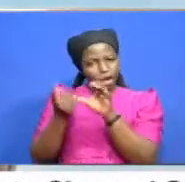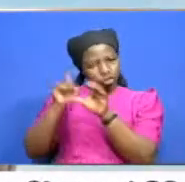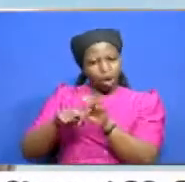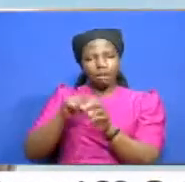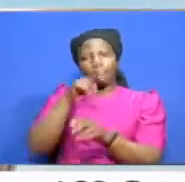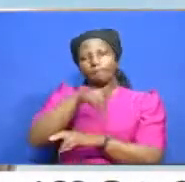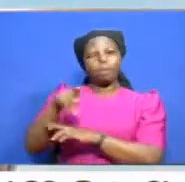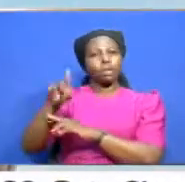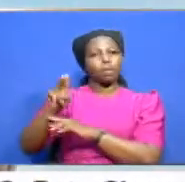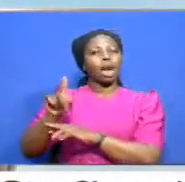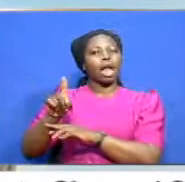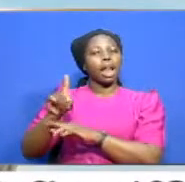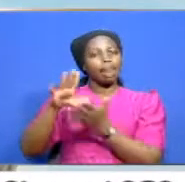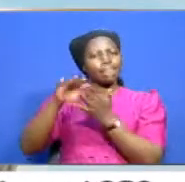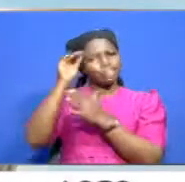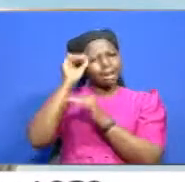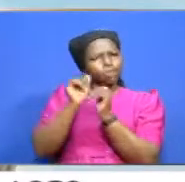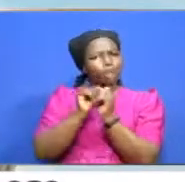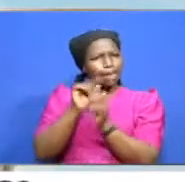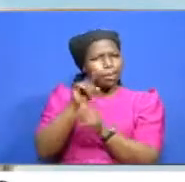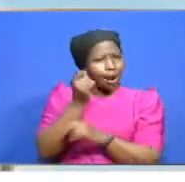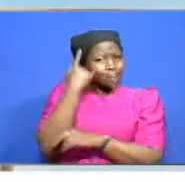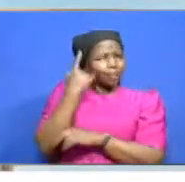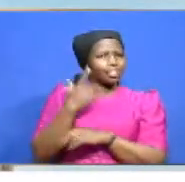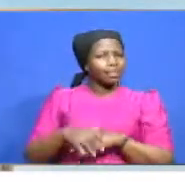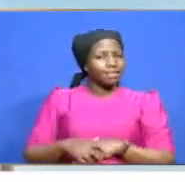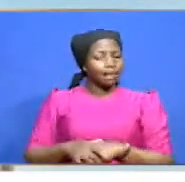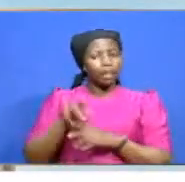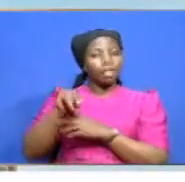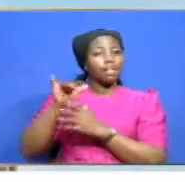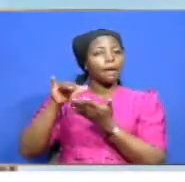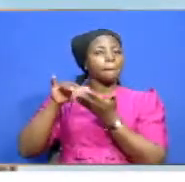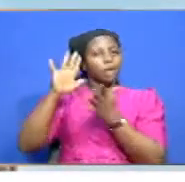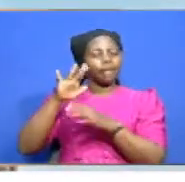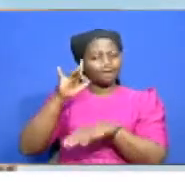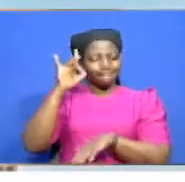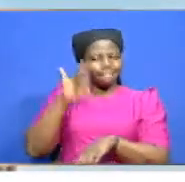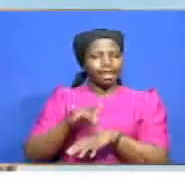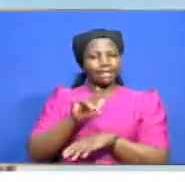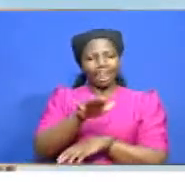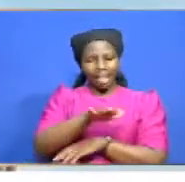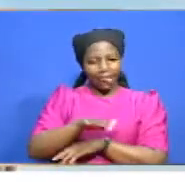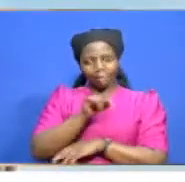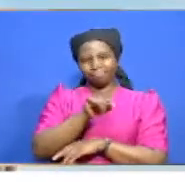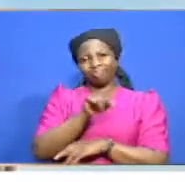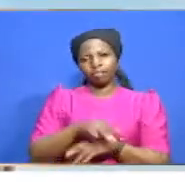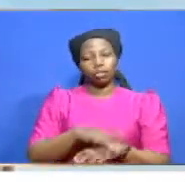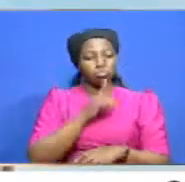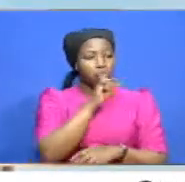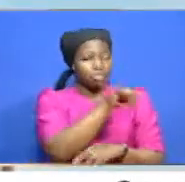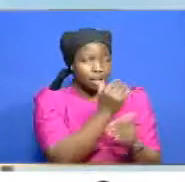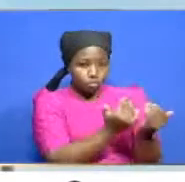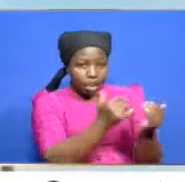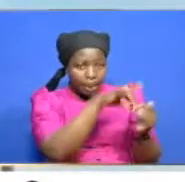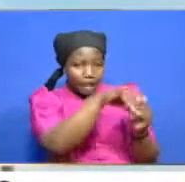PP1. Mm. Are we getting that point? Yeah. So yeah, that is the mostly affected region. So this means they will have to stay